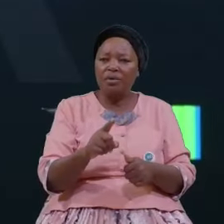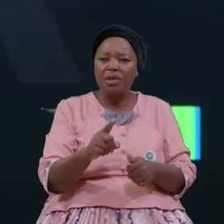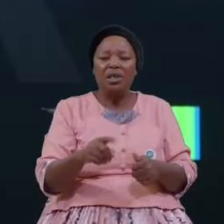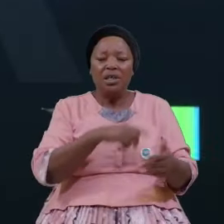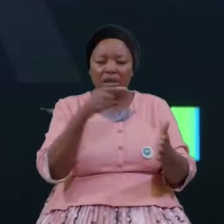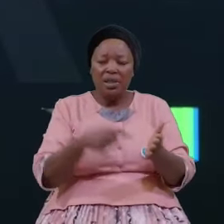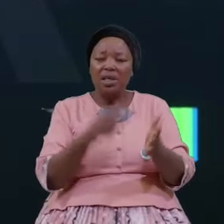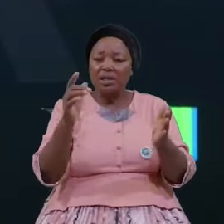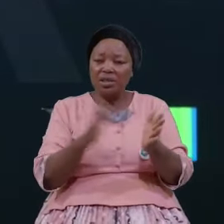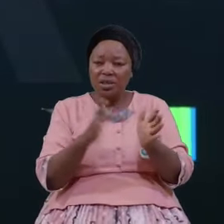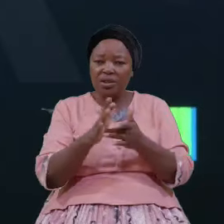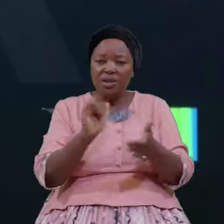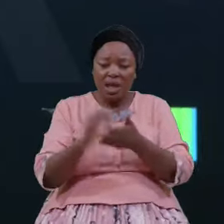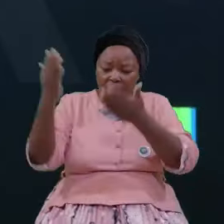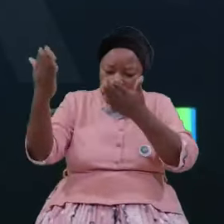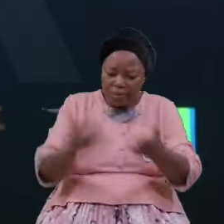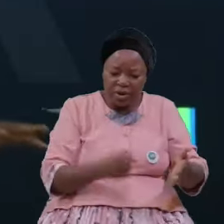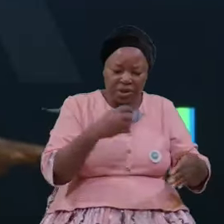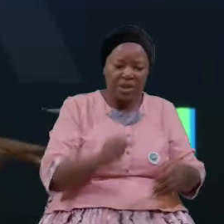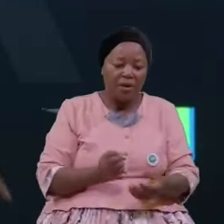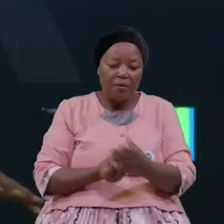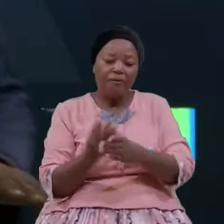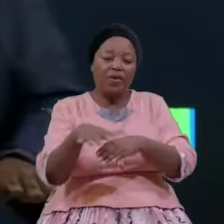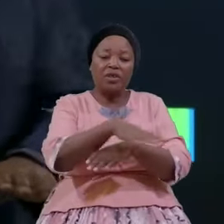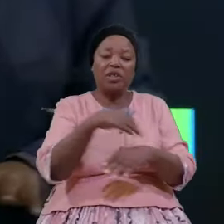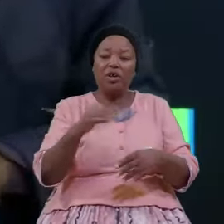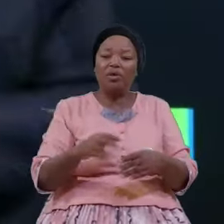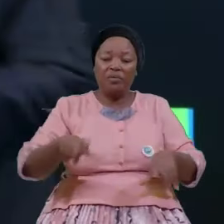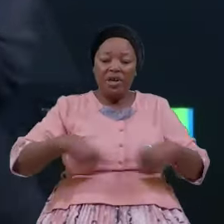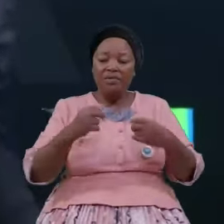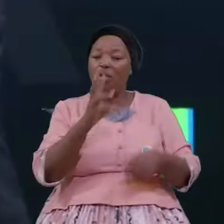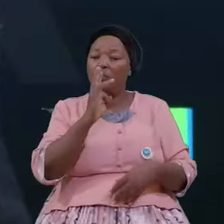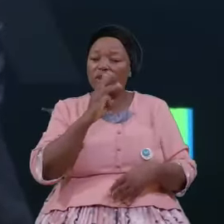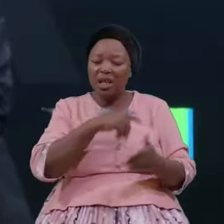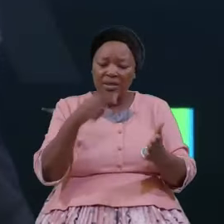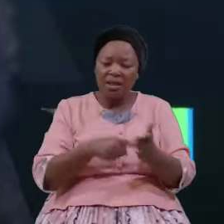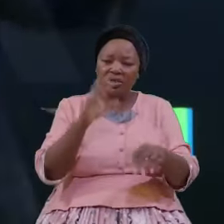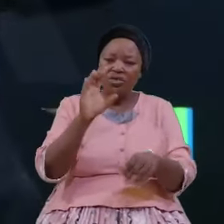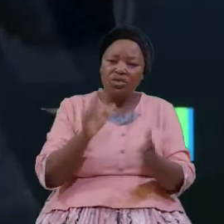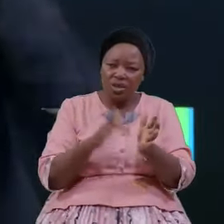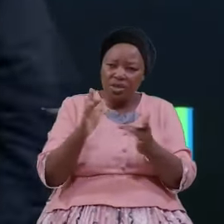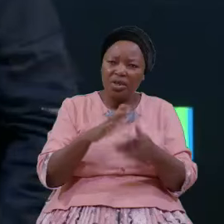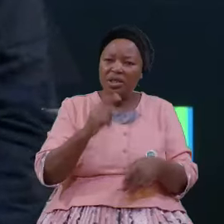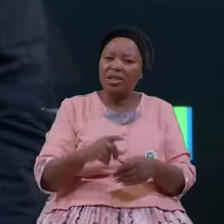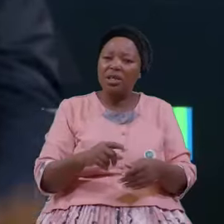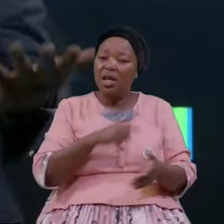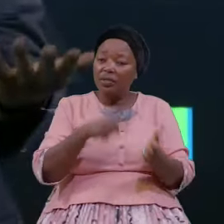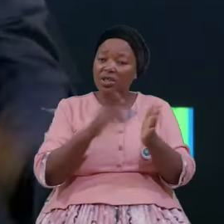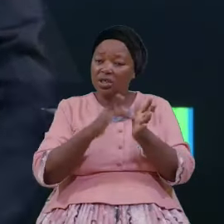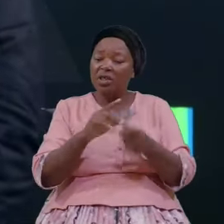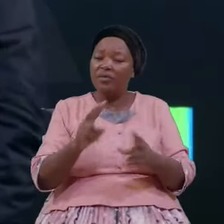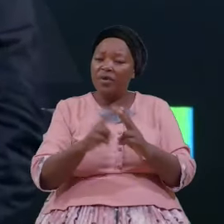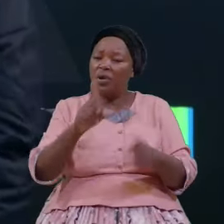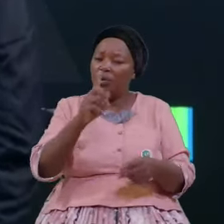that brings the fountain of living waters. This Jesus, the very one that cancels